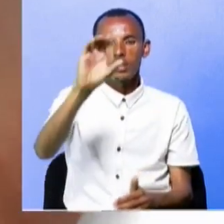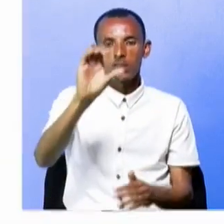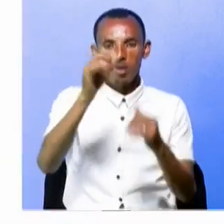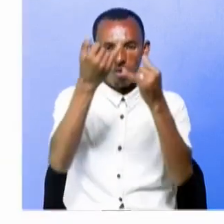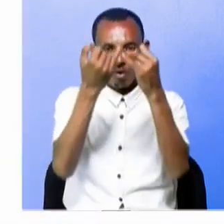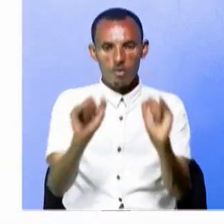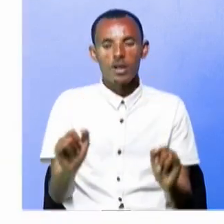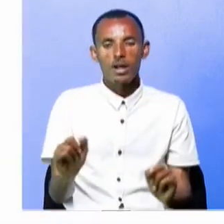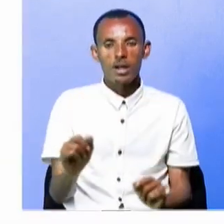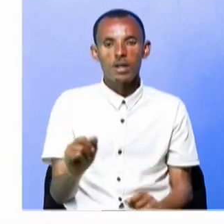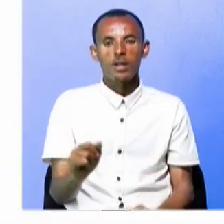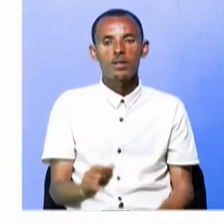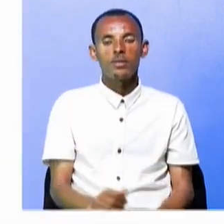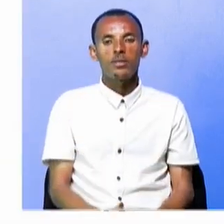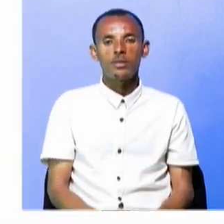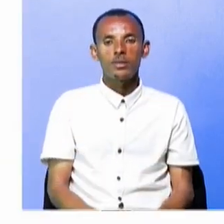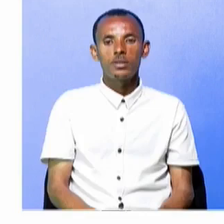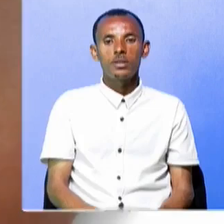over